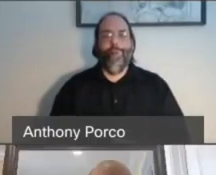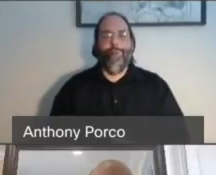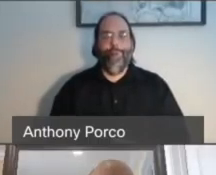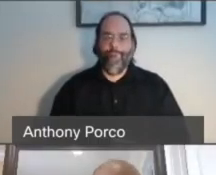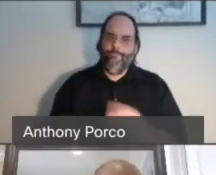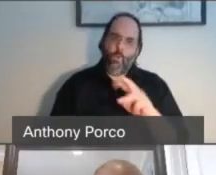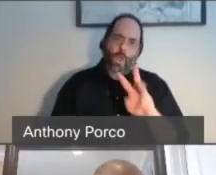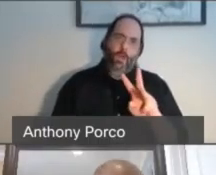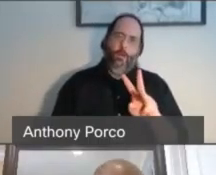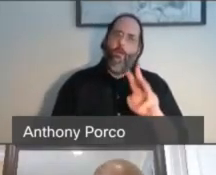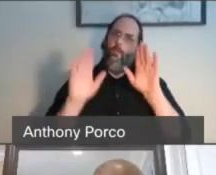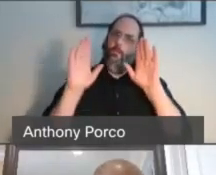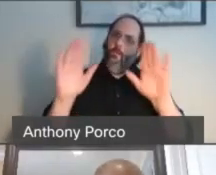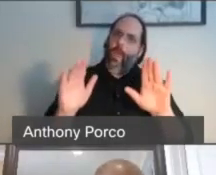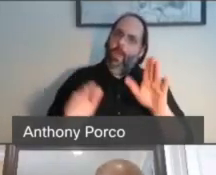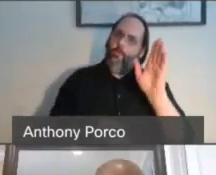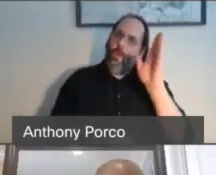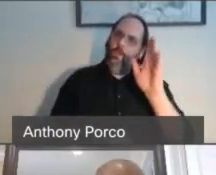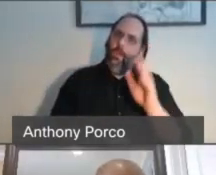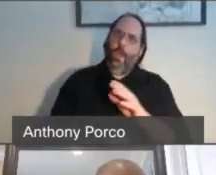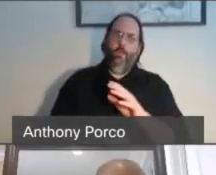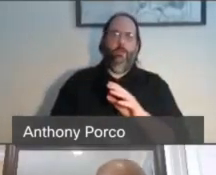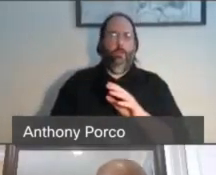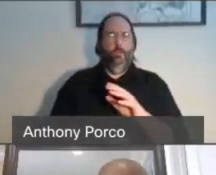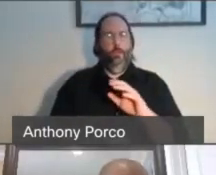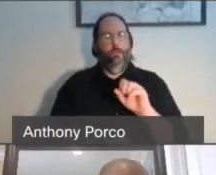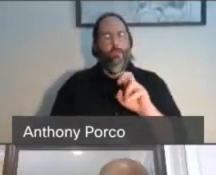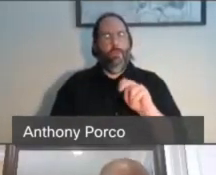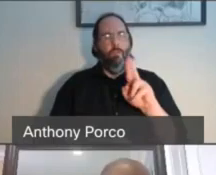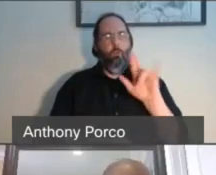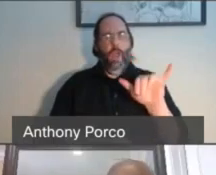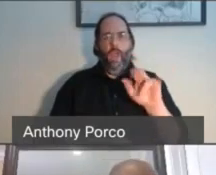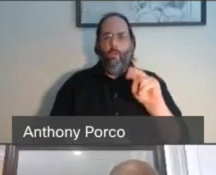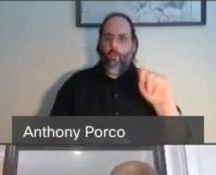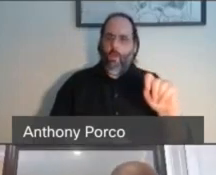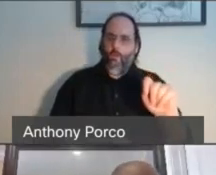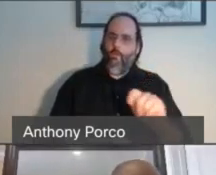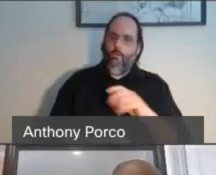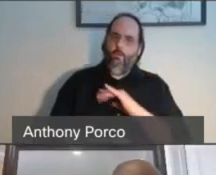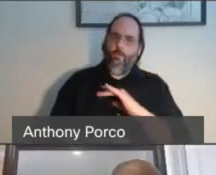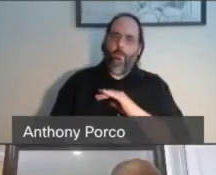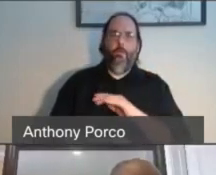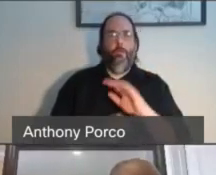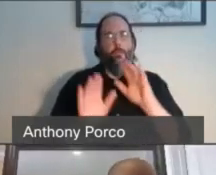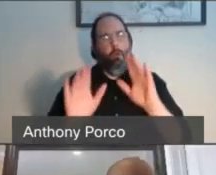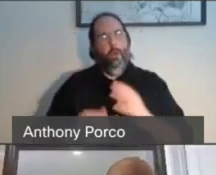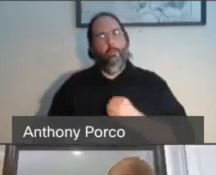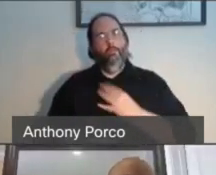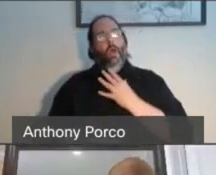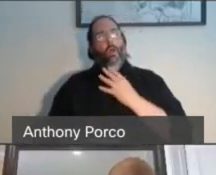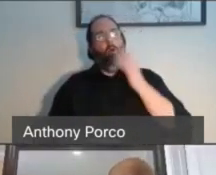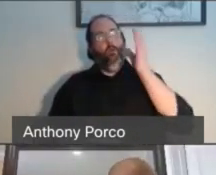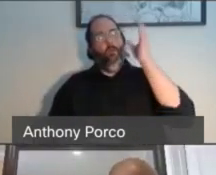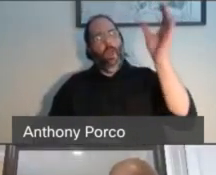Wow, awesome job. We want to send a big thank you and a big shout out to the sensory unit for such an inspiring and creative